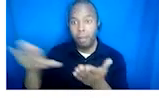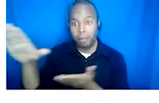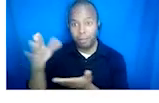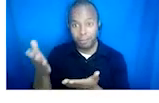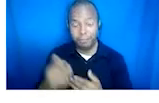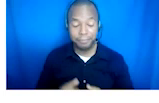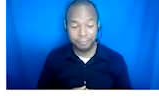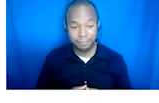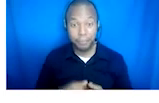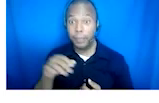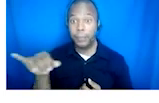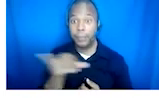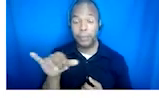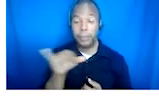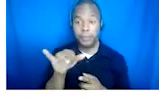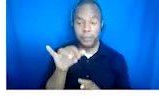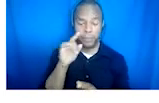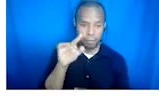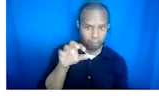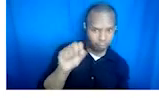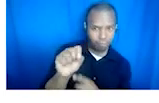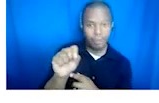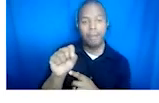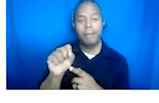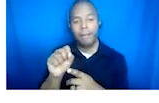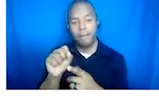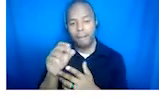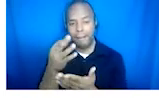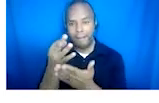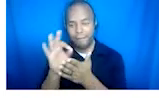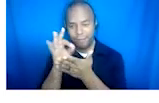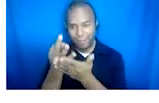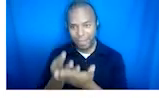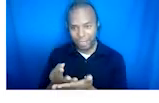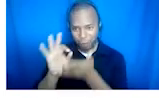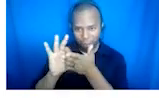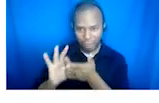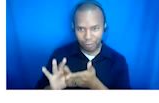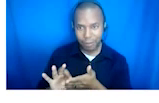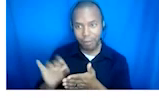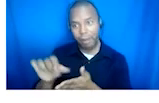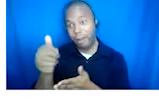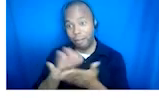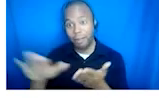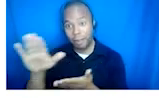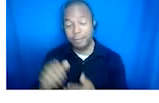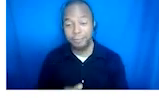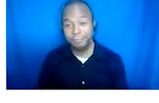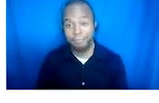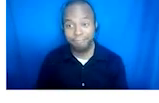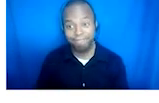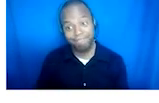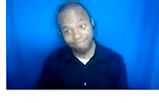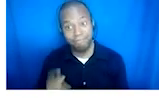And they're also finding financial accounting at other colleges. That's something to